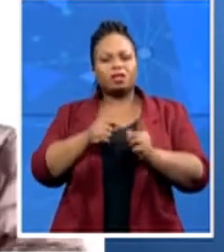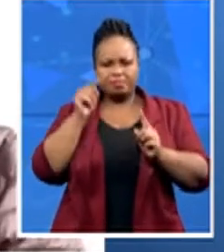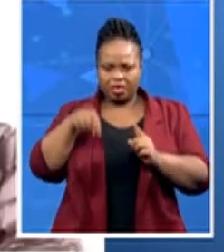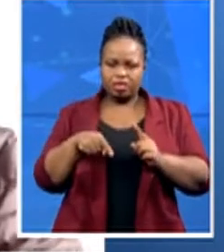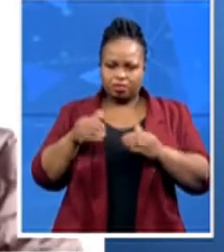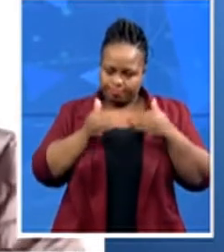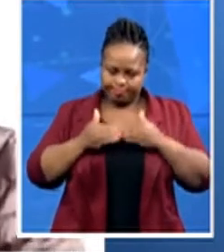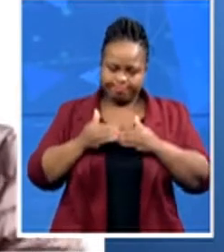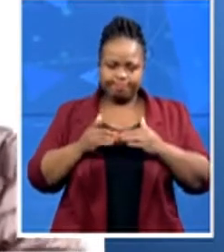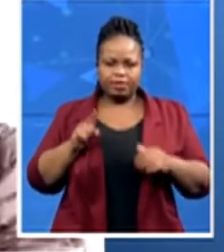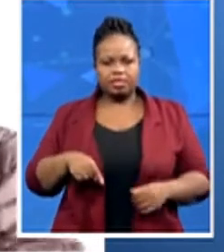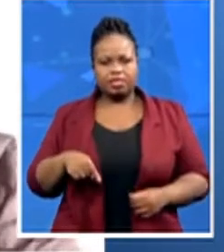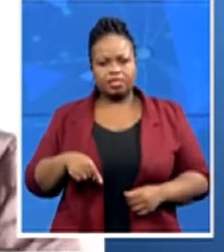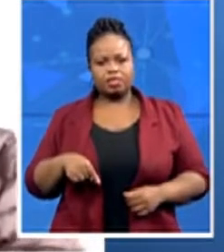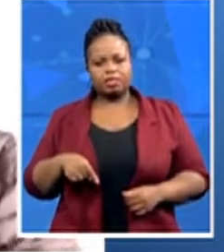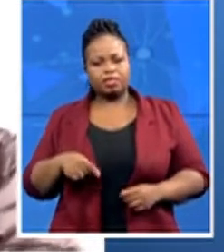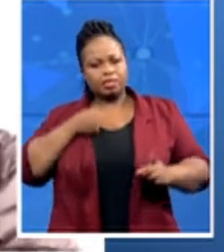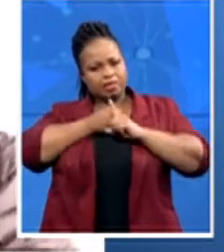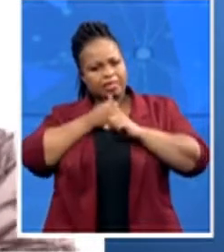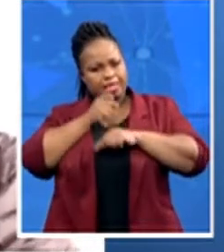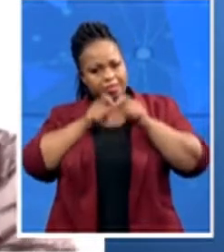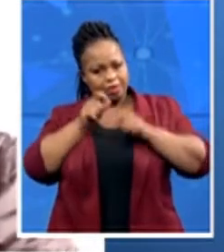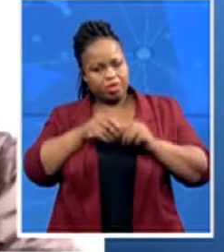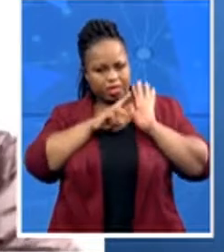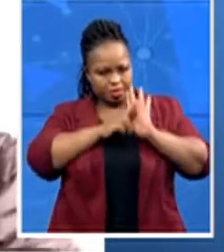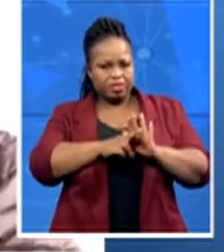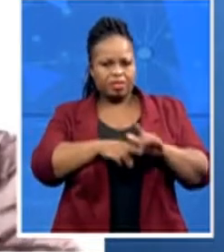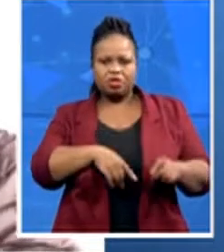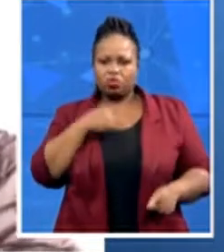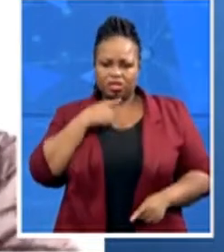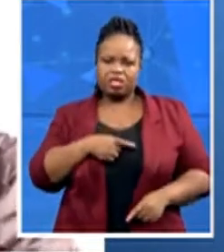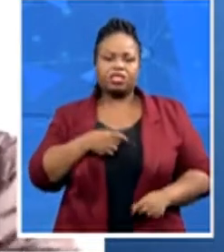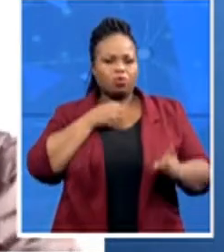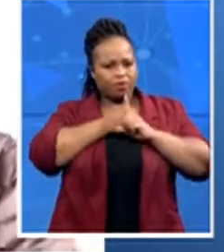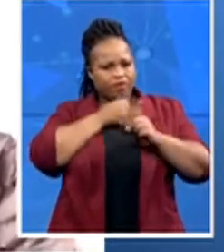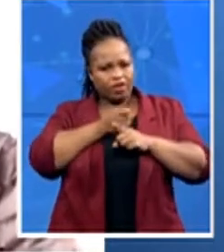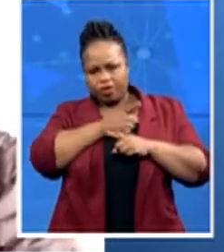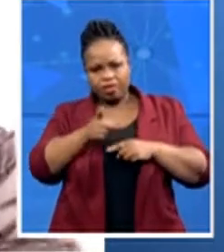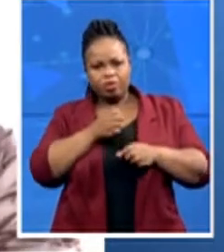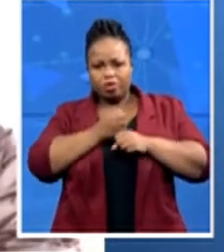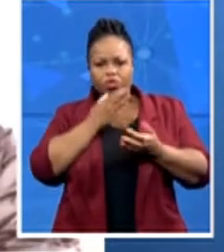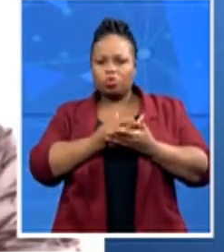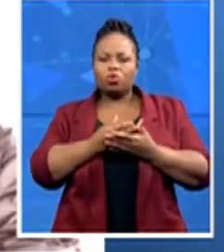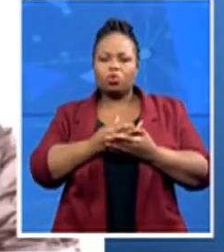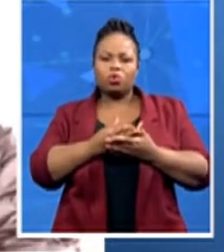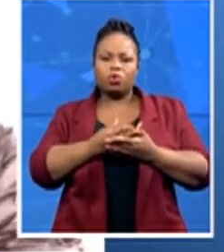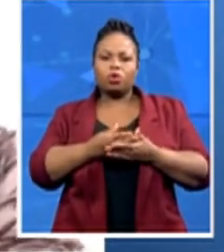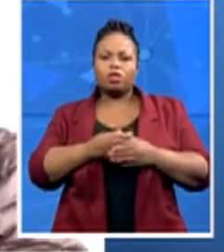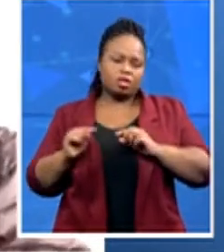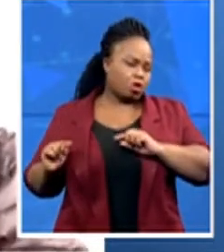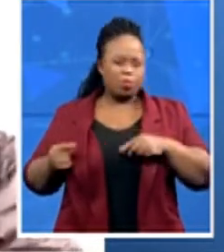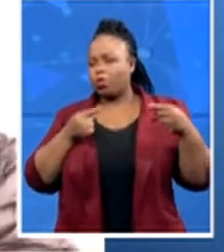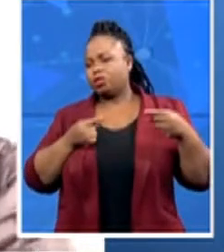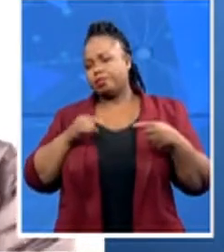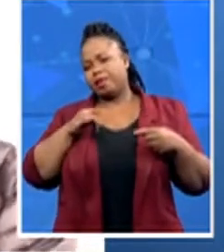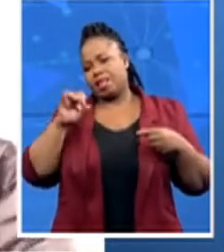people that they represent, that they will fight for them in ensuring that they oppose bail, and they